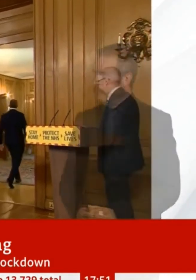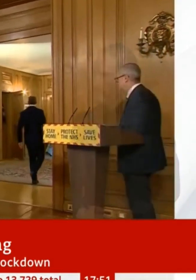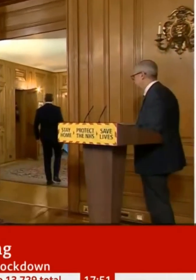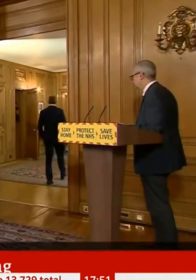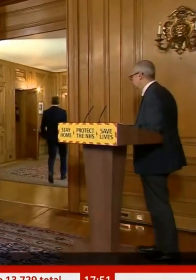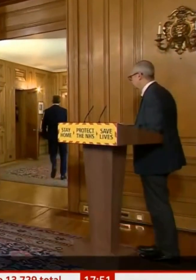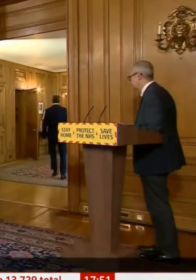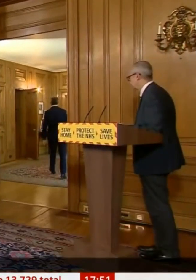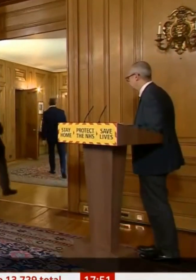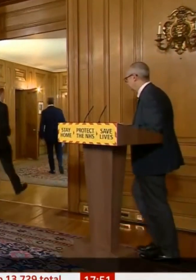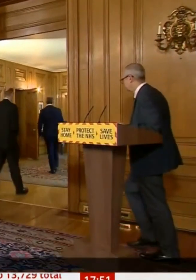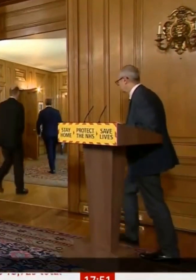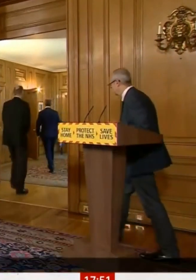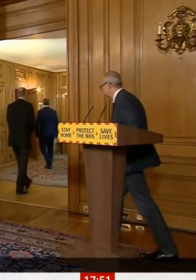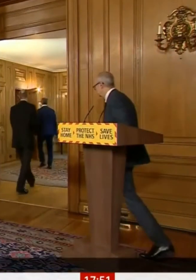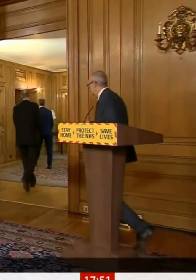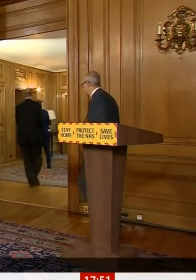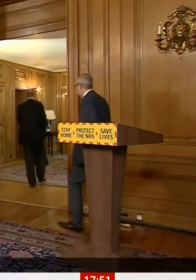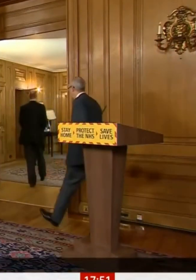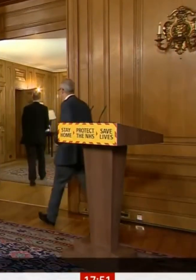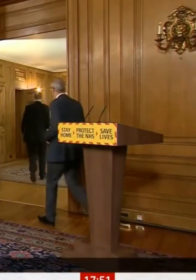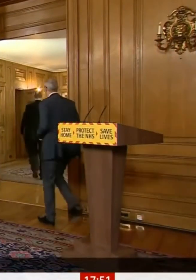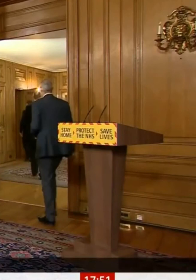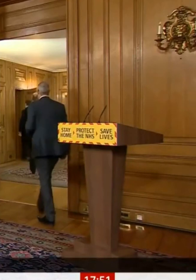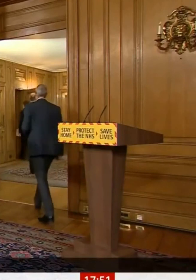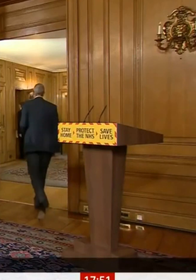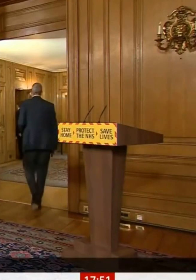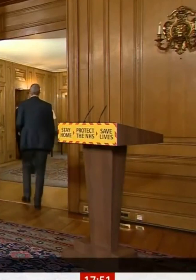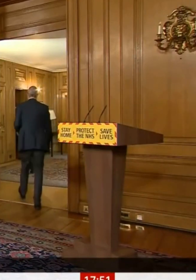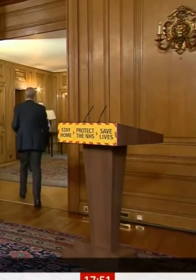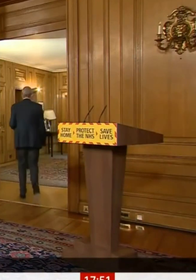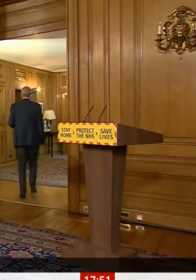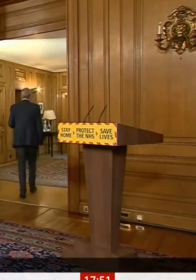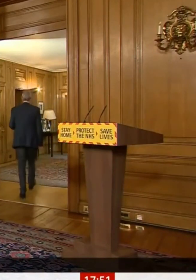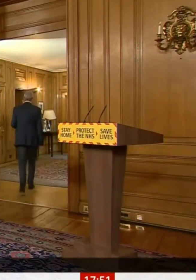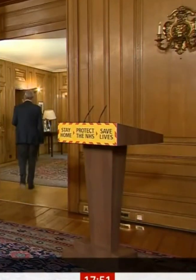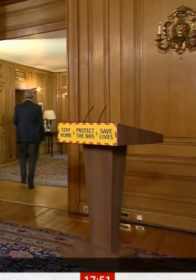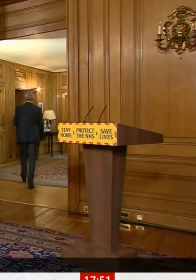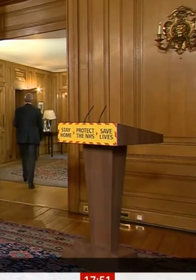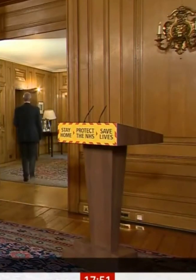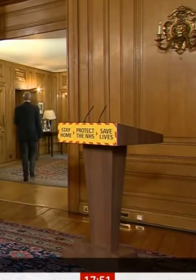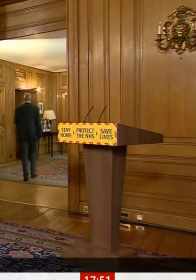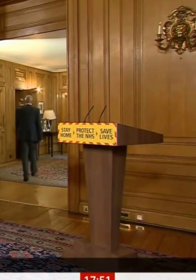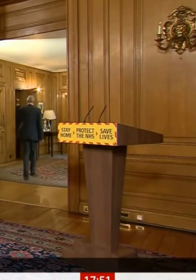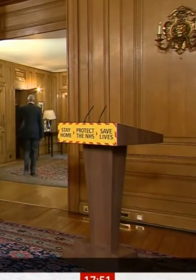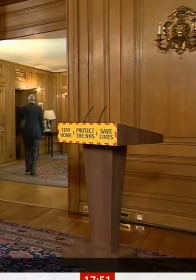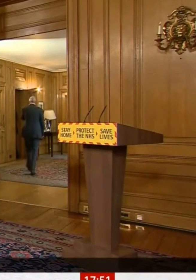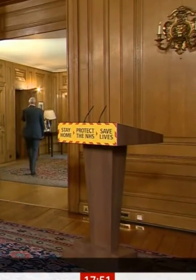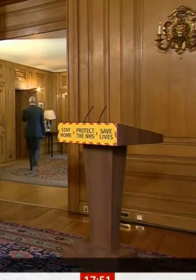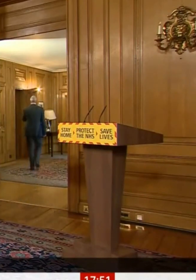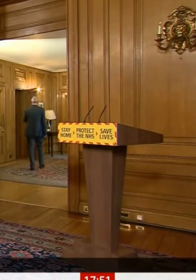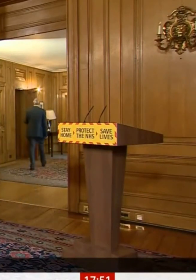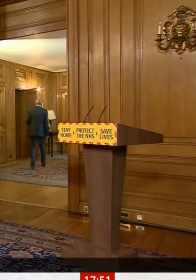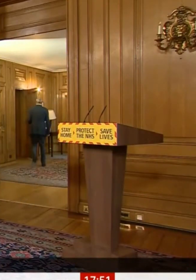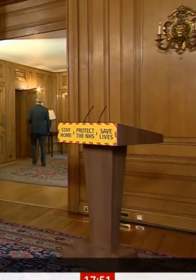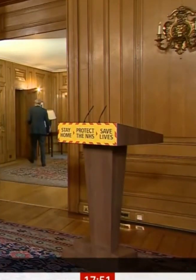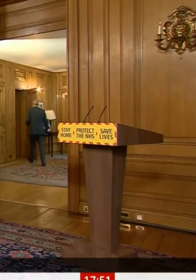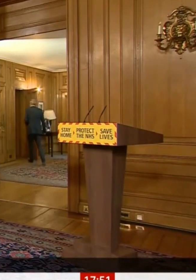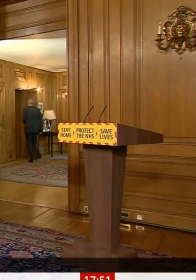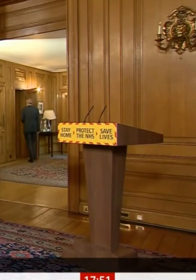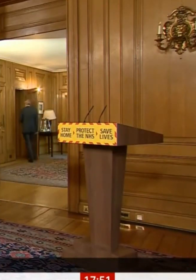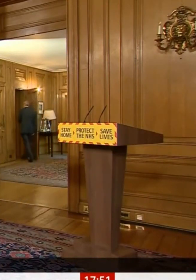Secretary there, Dominic Raab, along with Sir Patrick Vallance and Chris Whitty. Dominic Raab making it clear that any